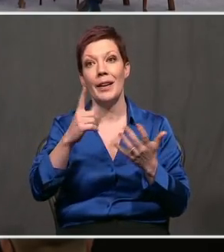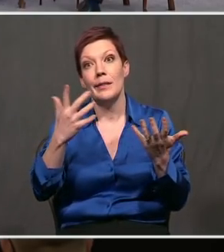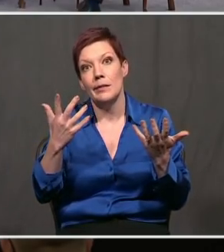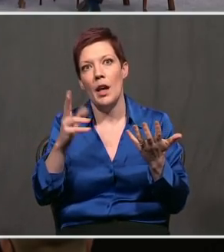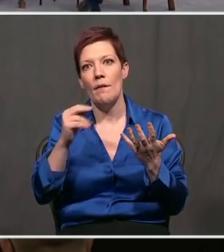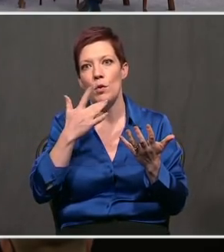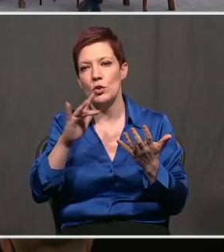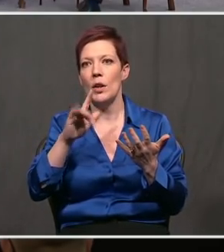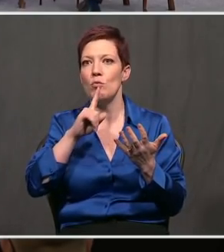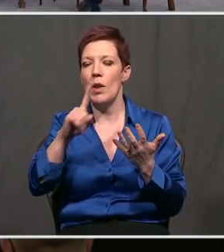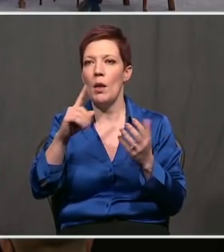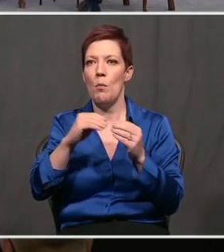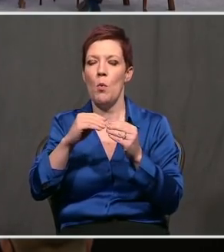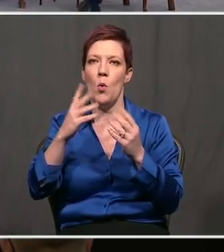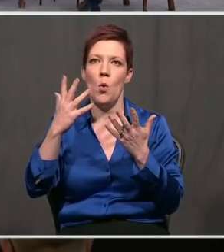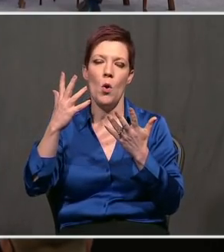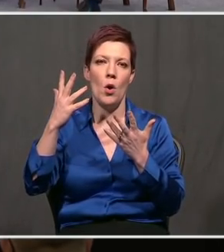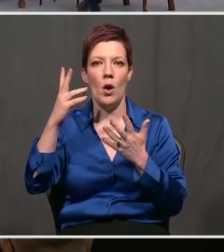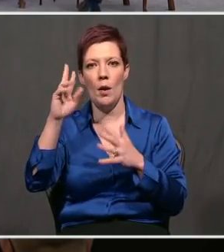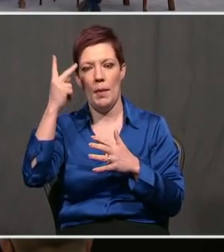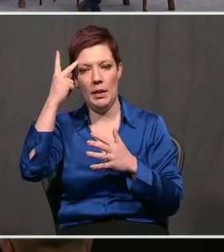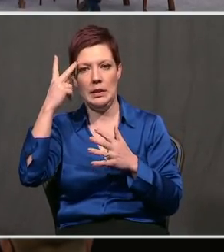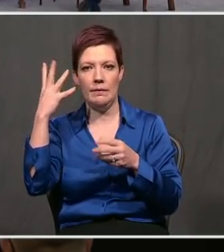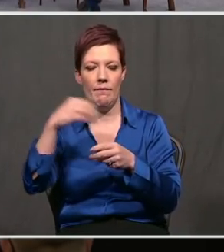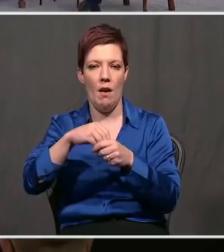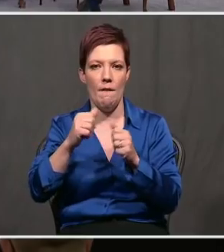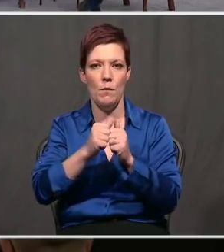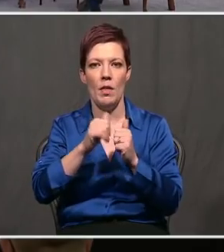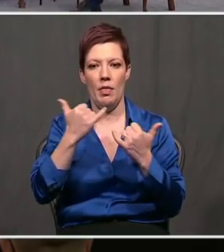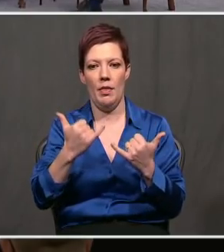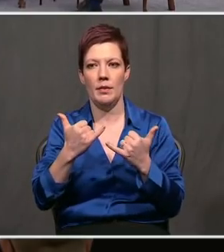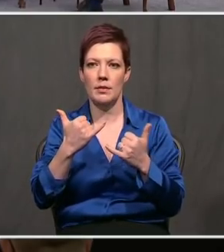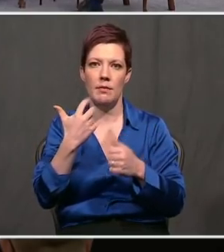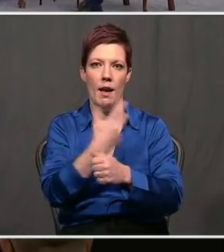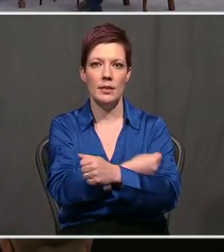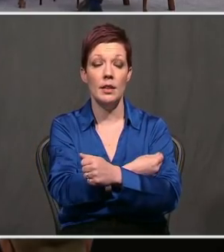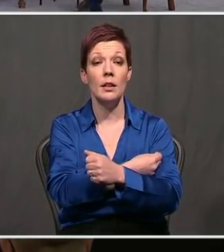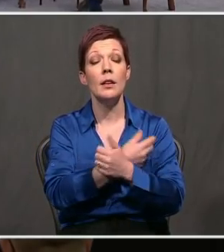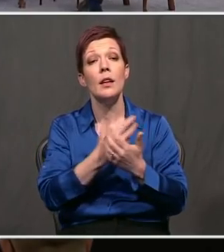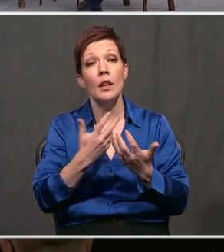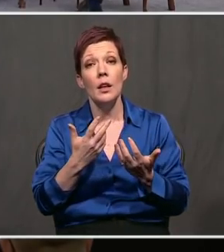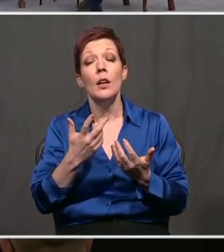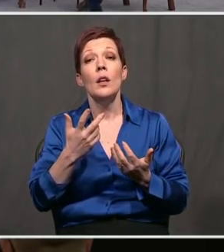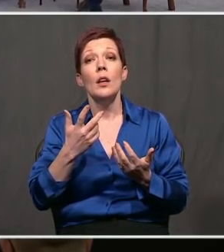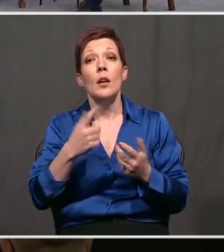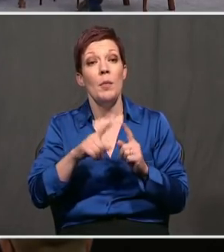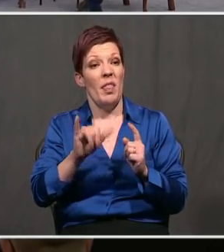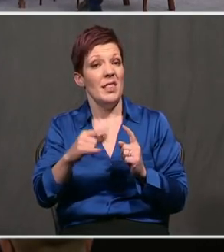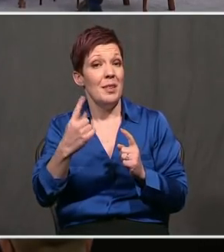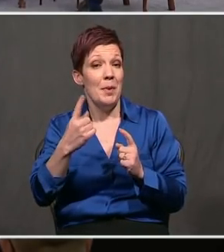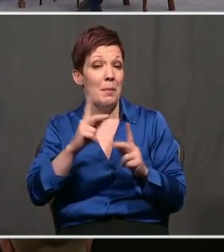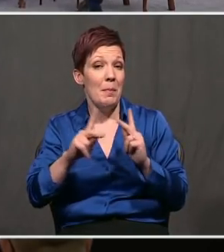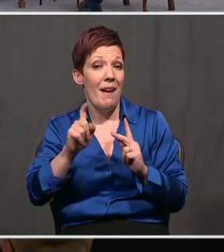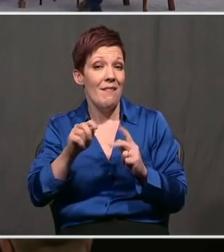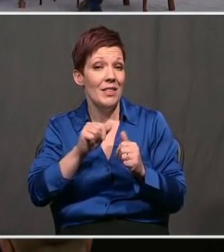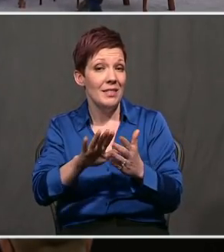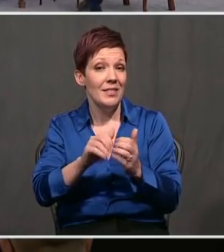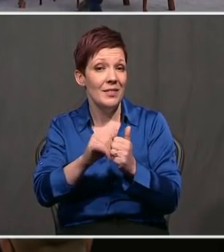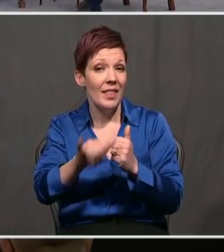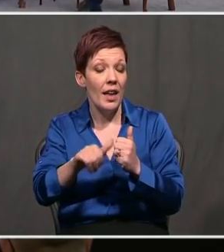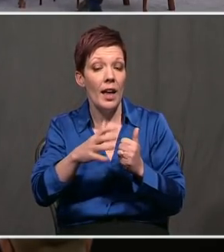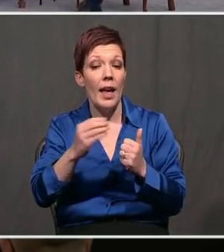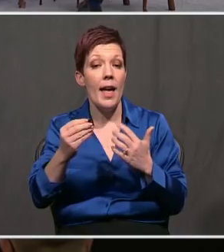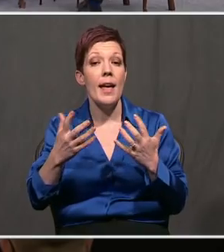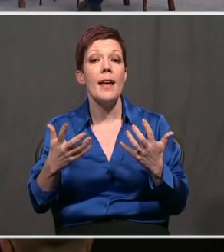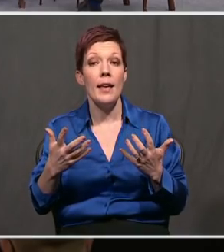mean, you guys remember the campaign, and that's going to be something that people are going to have to deal with, and we obviously want to deal